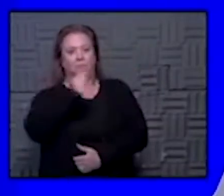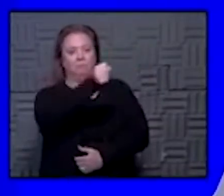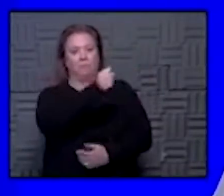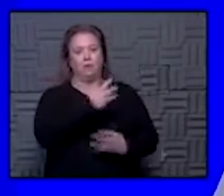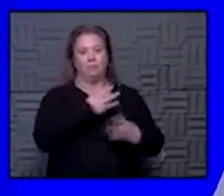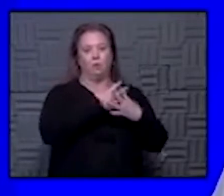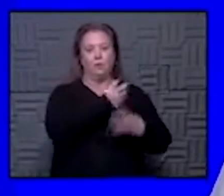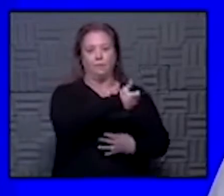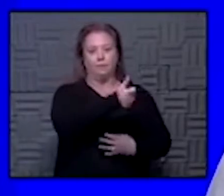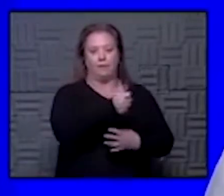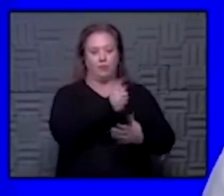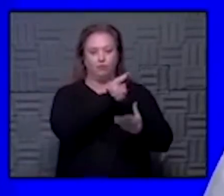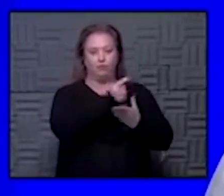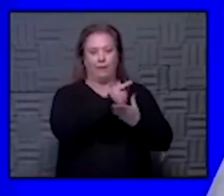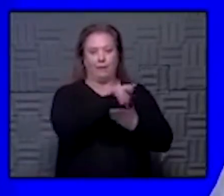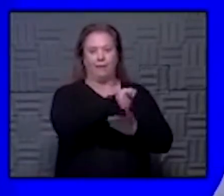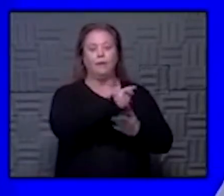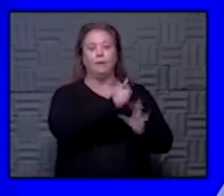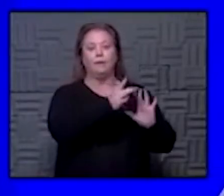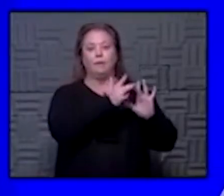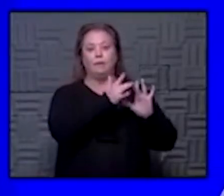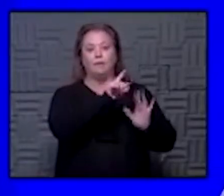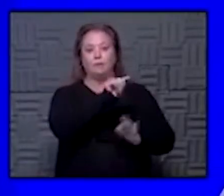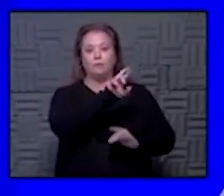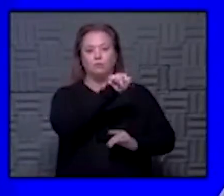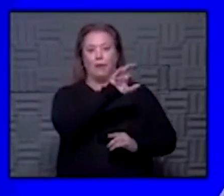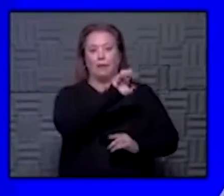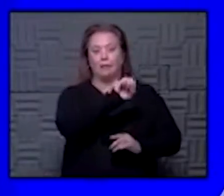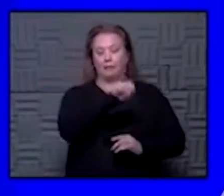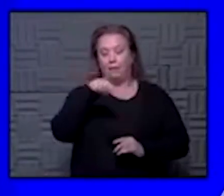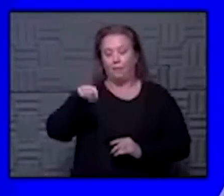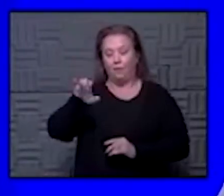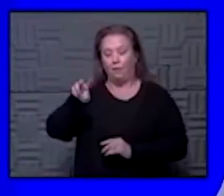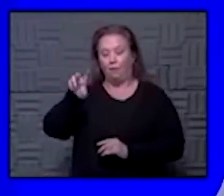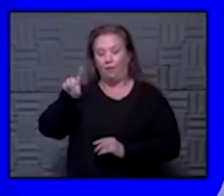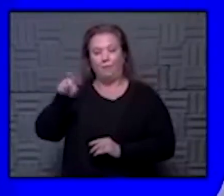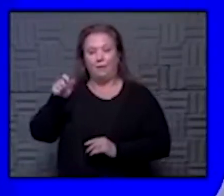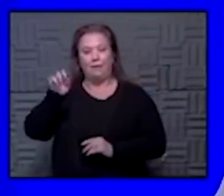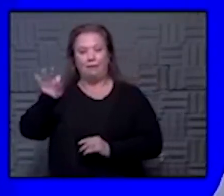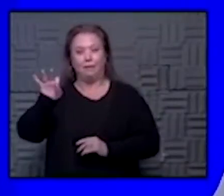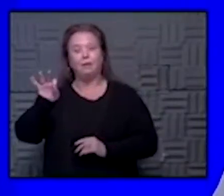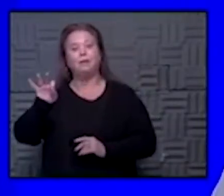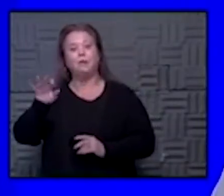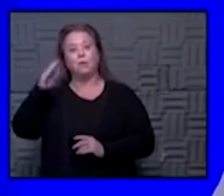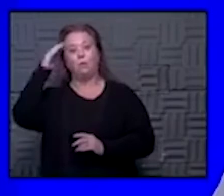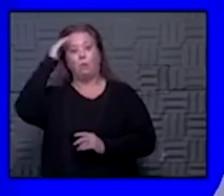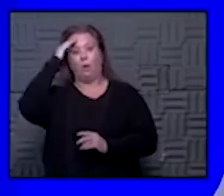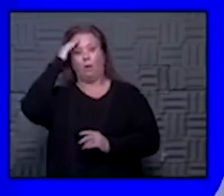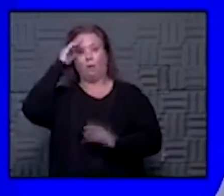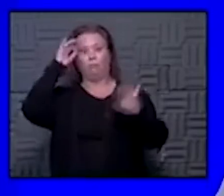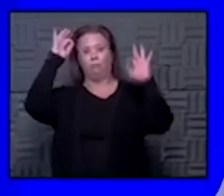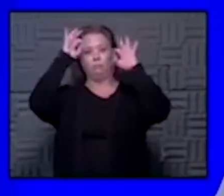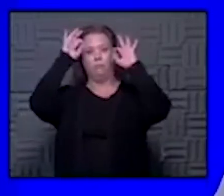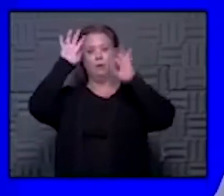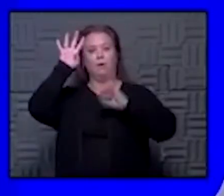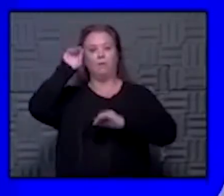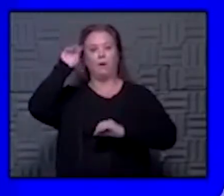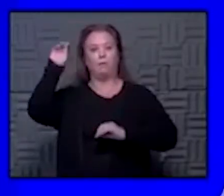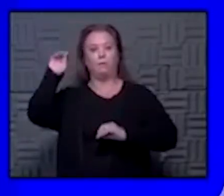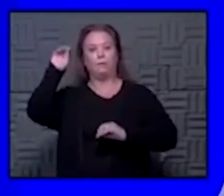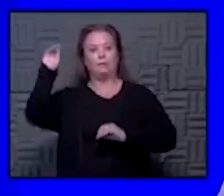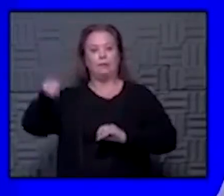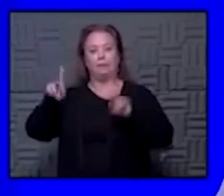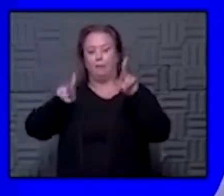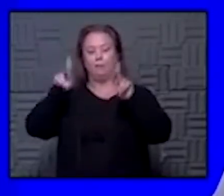and isolation, and treat them and trace their contacts. Unfortunately for this disease, we know that maybe up to 40% of people will never